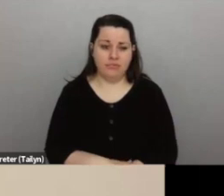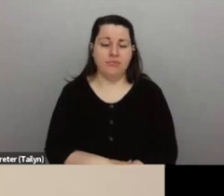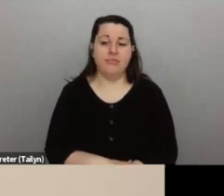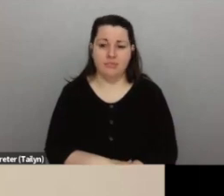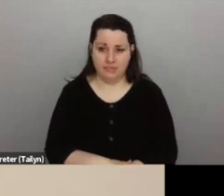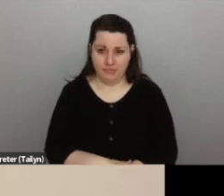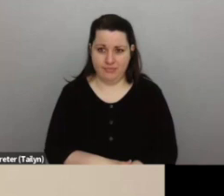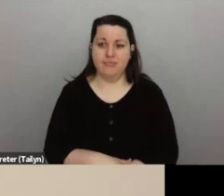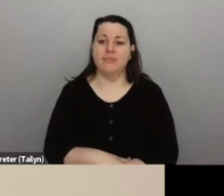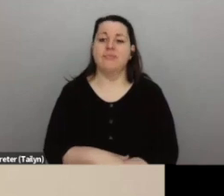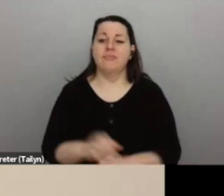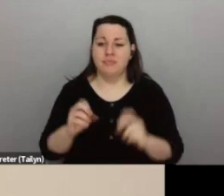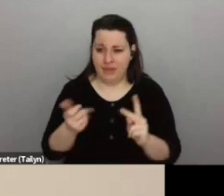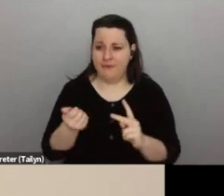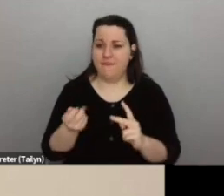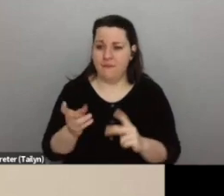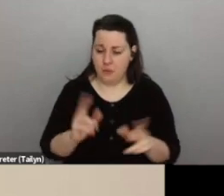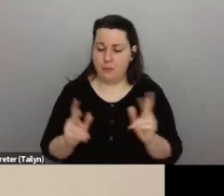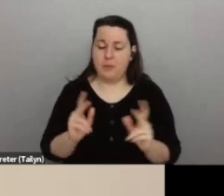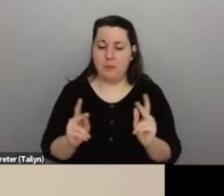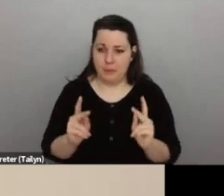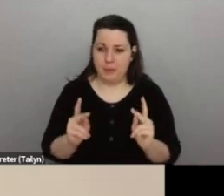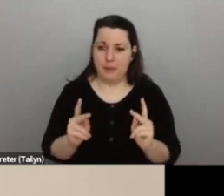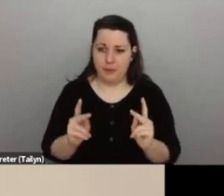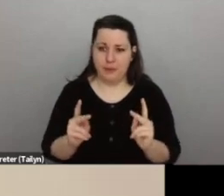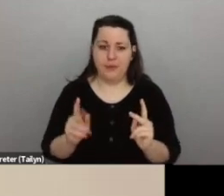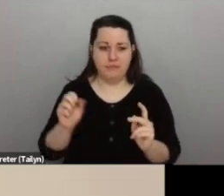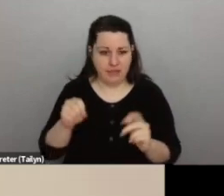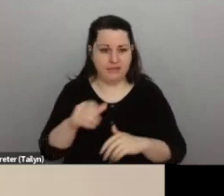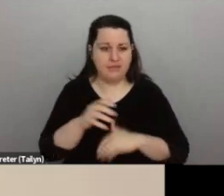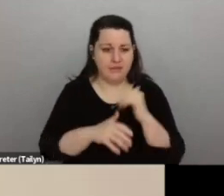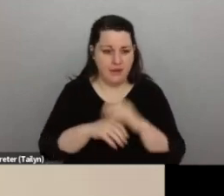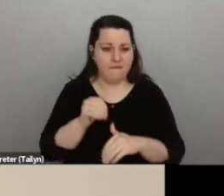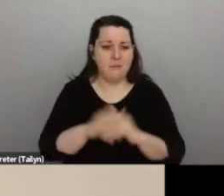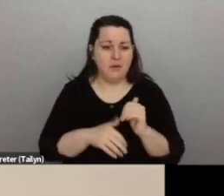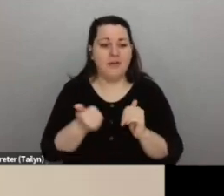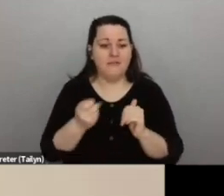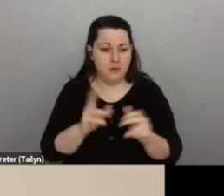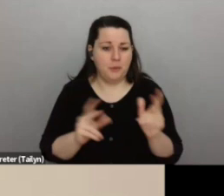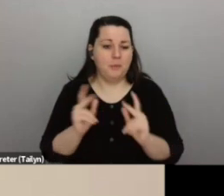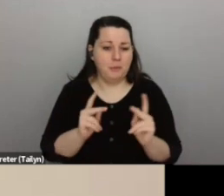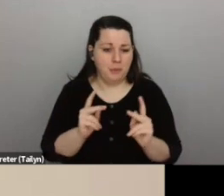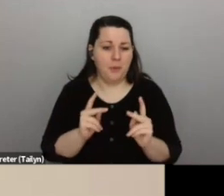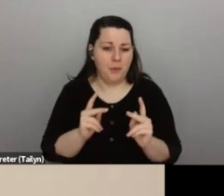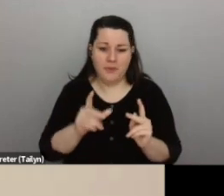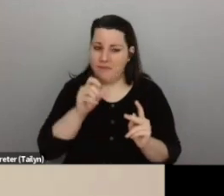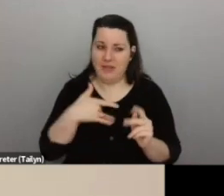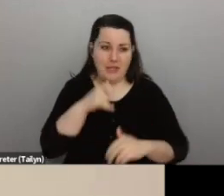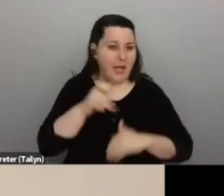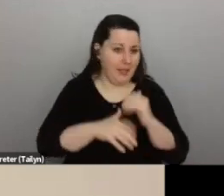All right, so there's a few people that are comfortable, and then there's a few people that are not